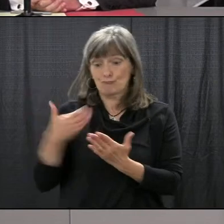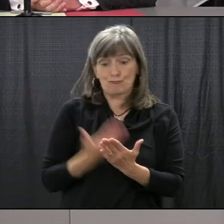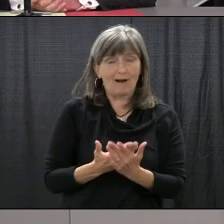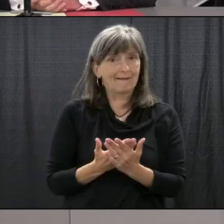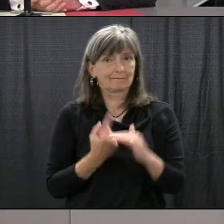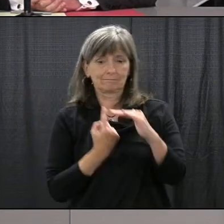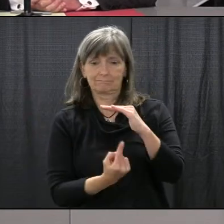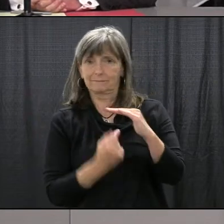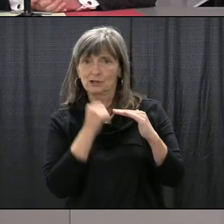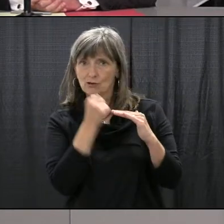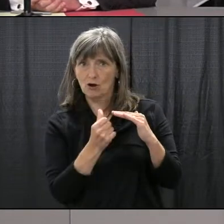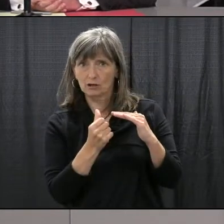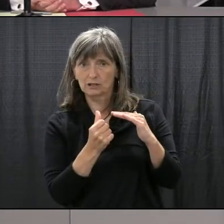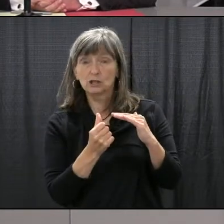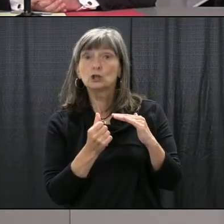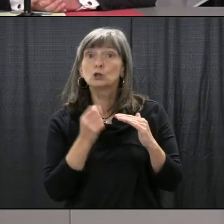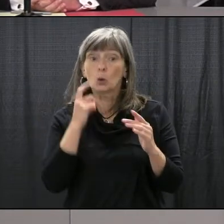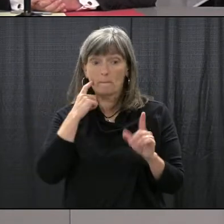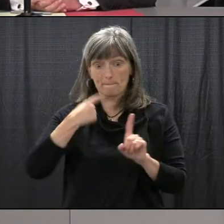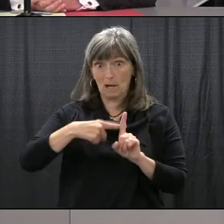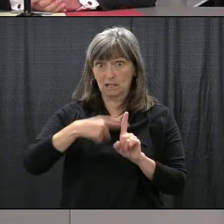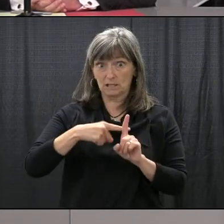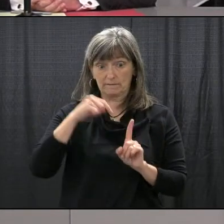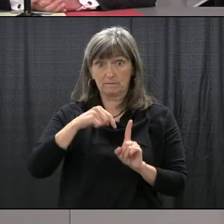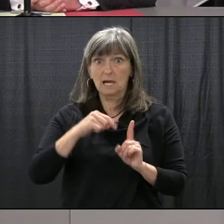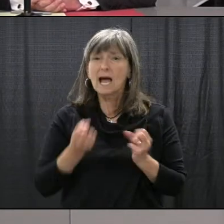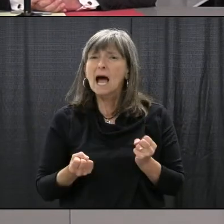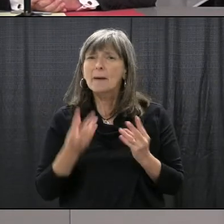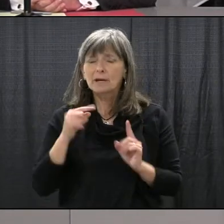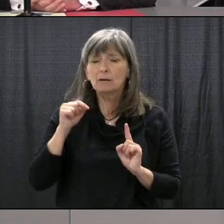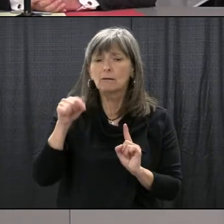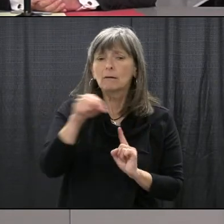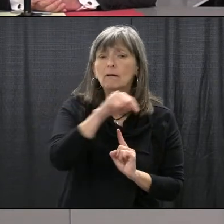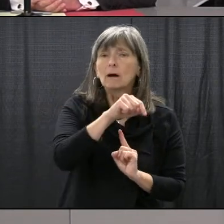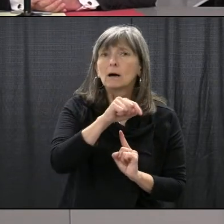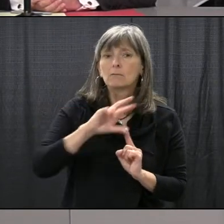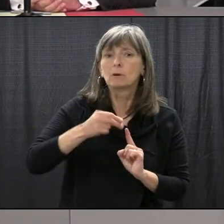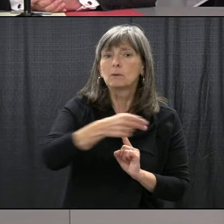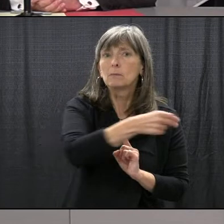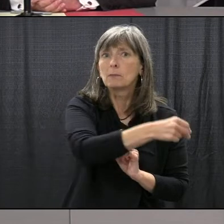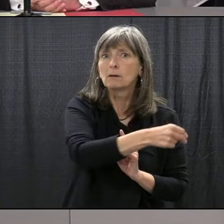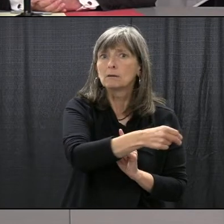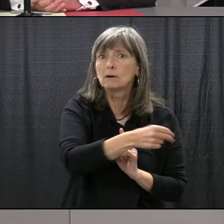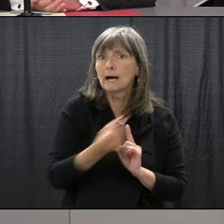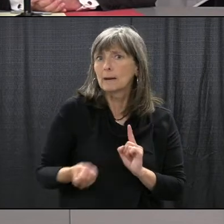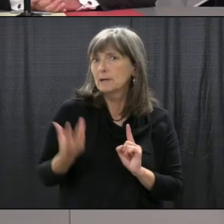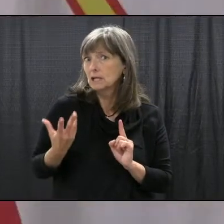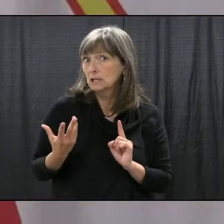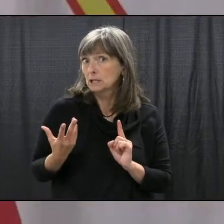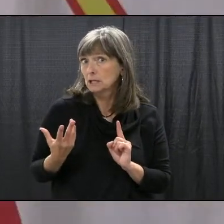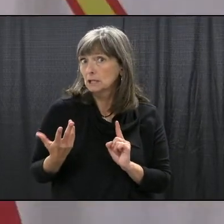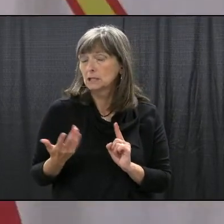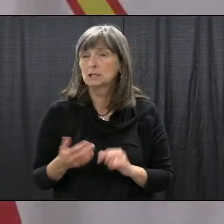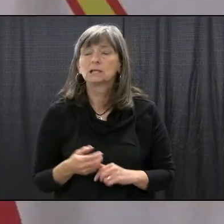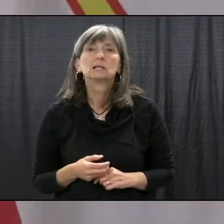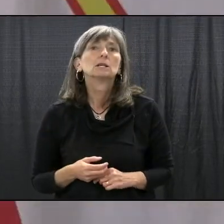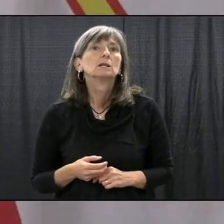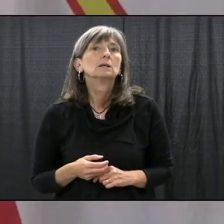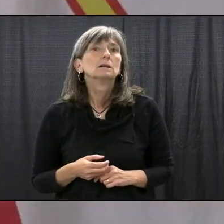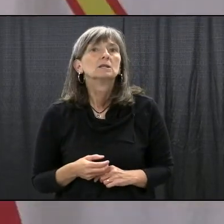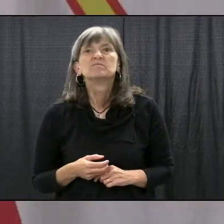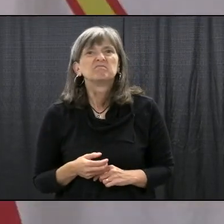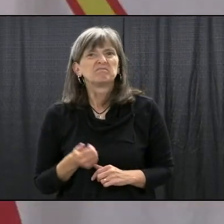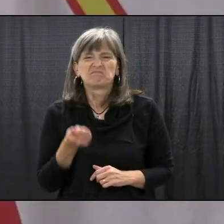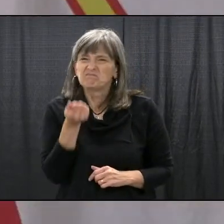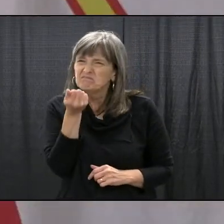how many contacts are we seeing if these are people who were vaccinated and had been out in the community before they tested positive? So we haven't had